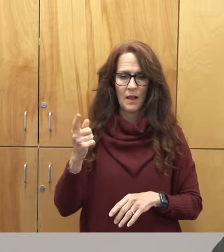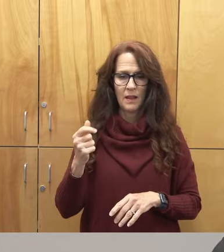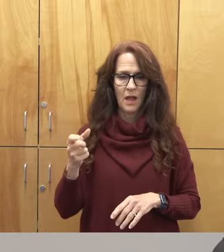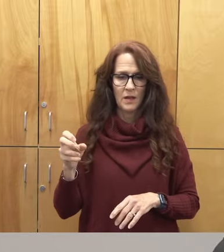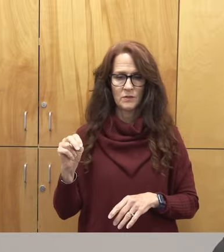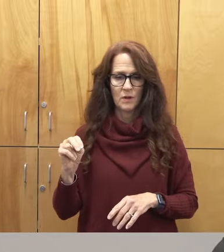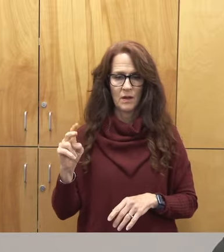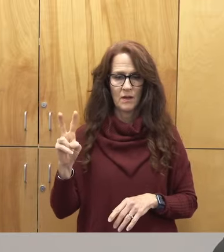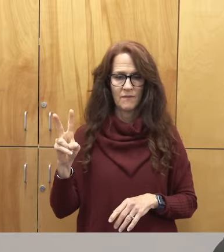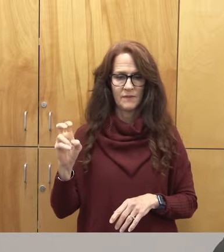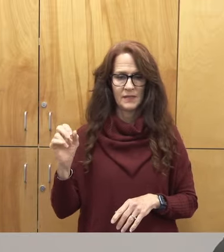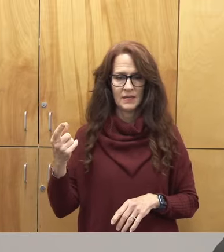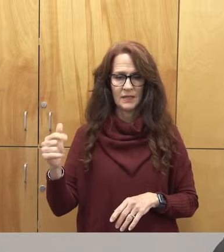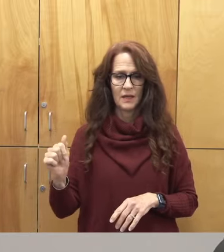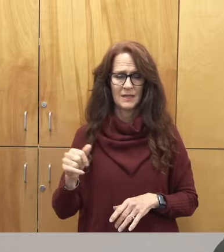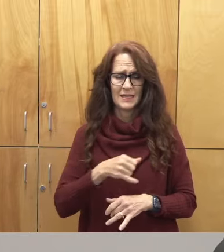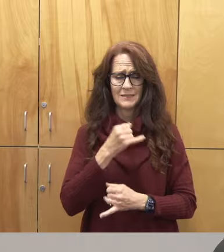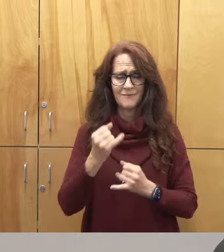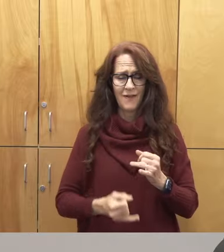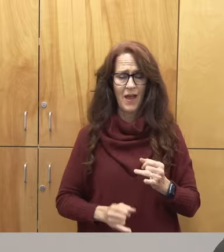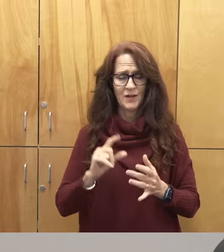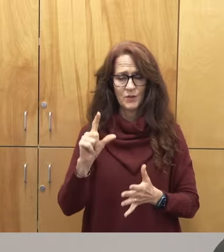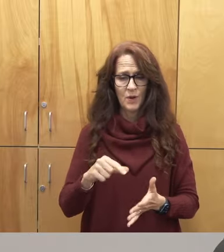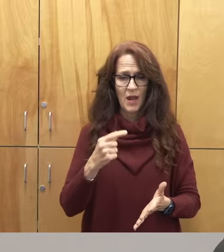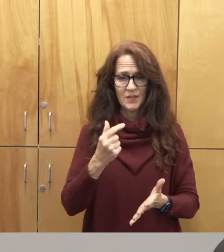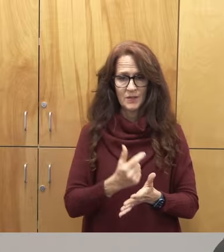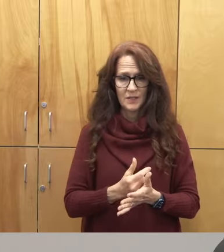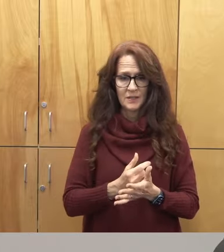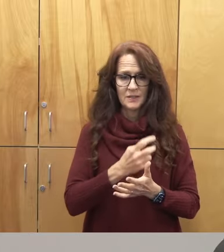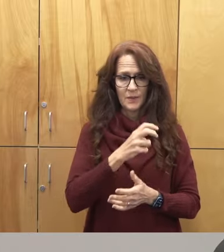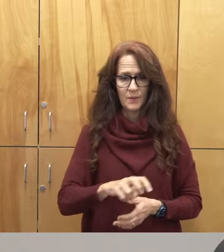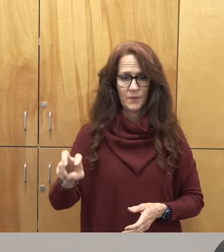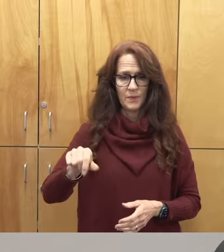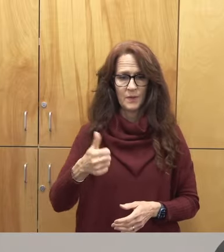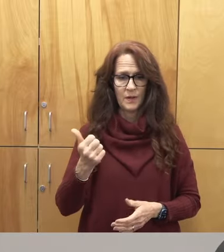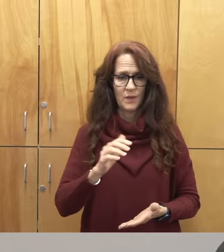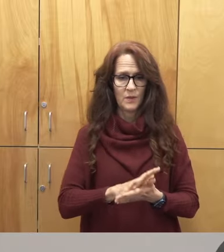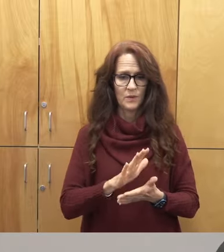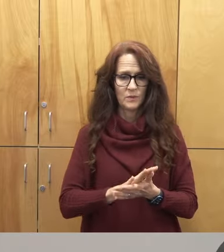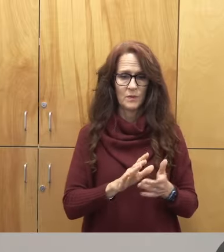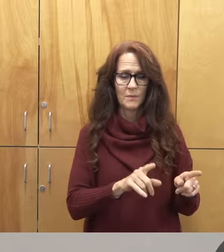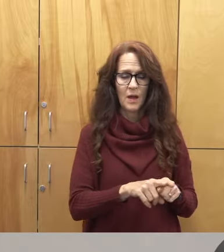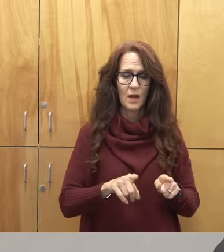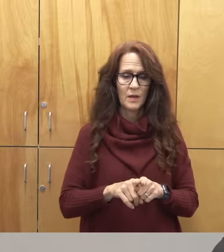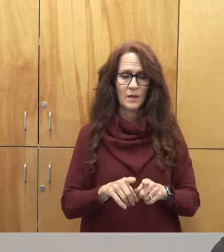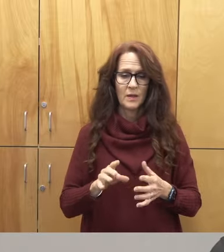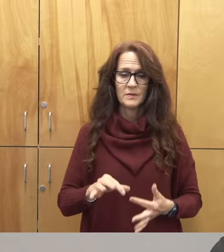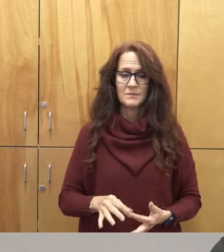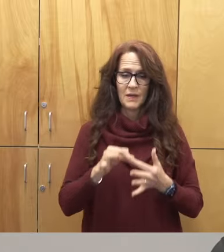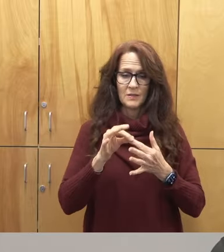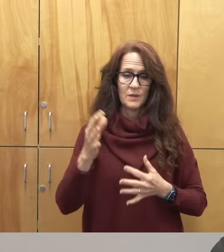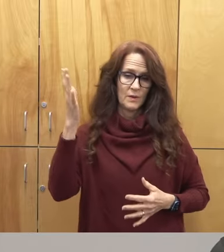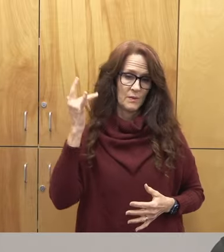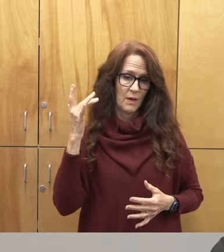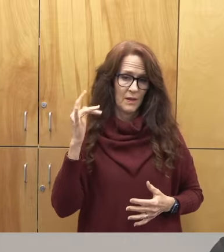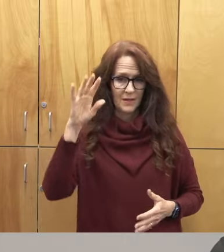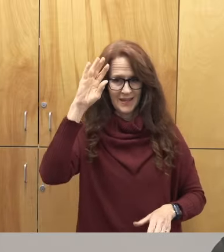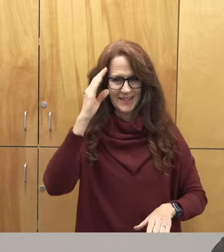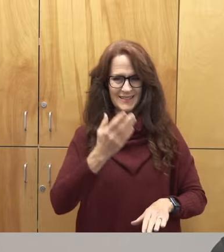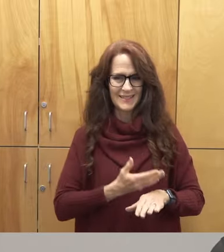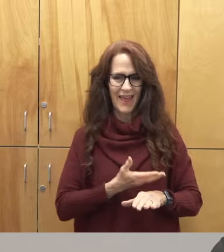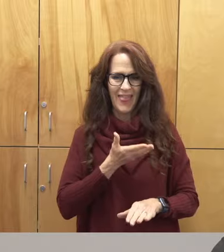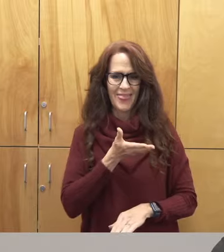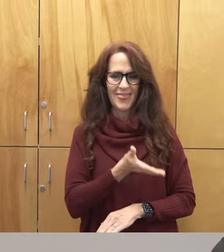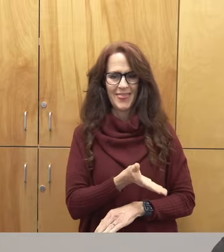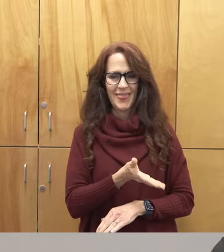final Milliken graduation. He's moving to a different school, but also special because his son was